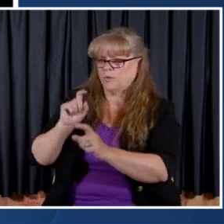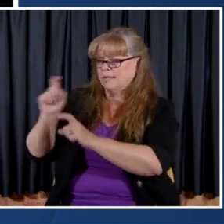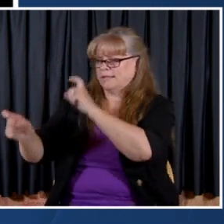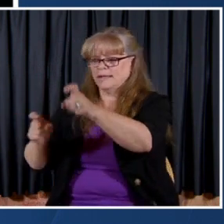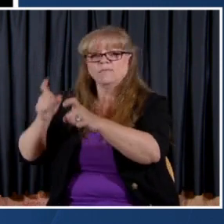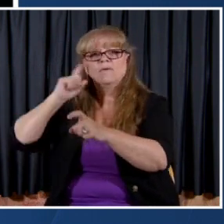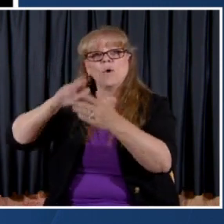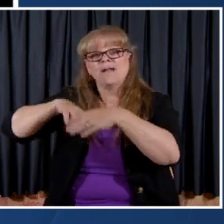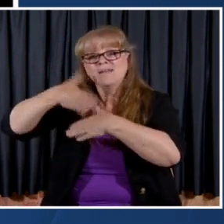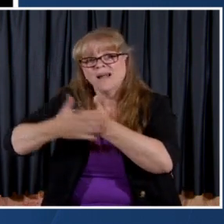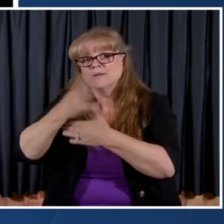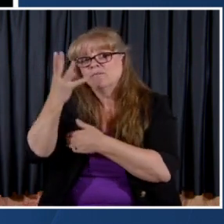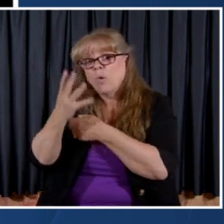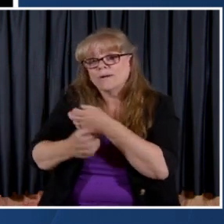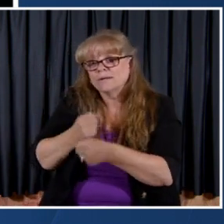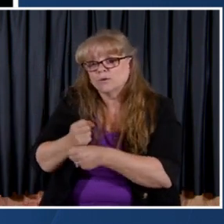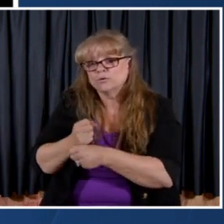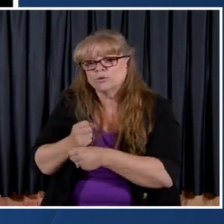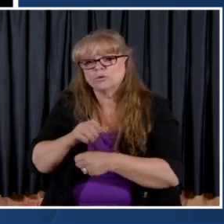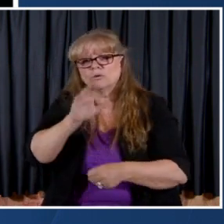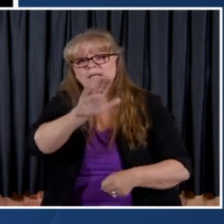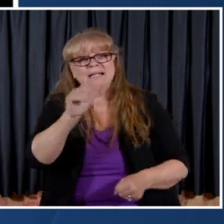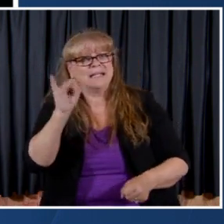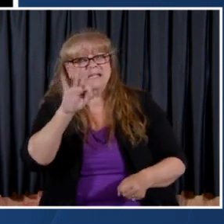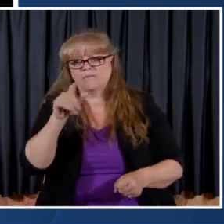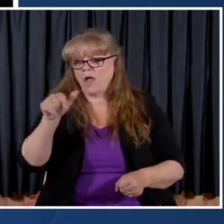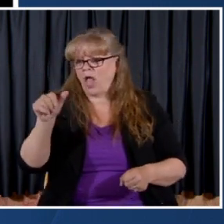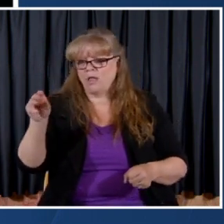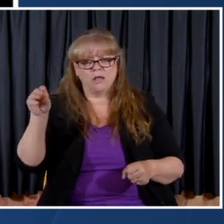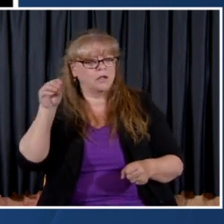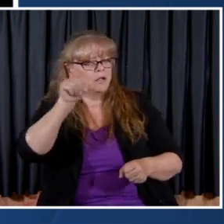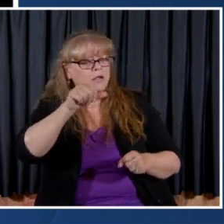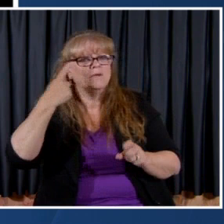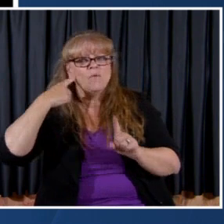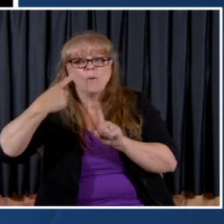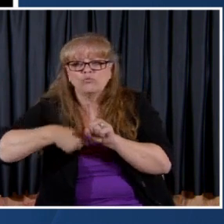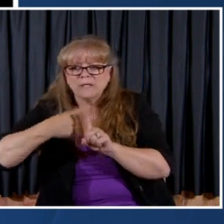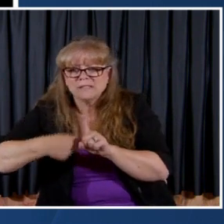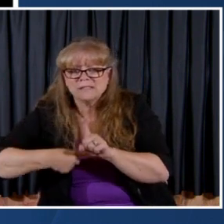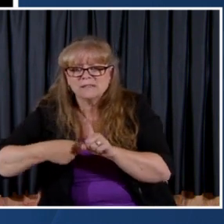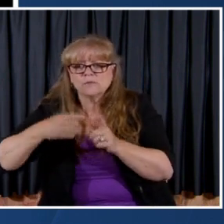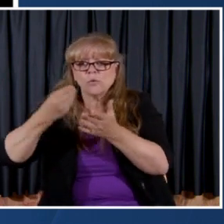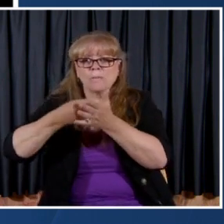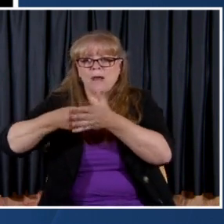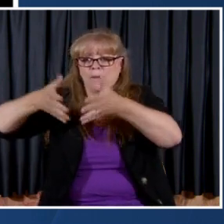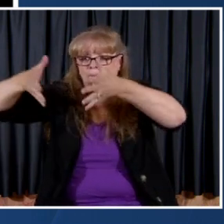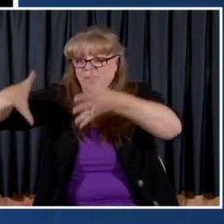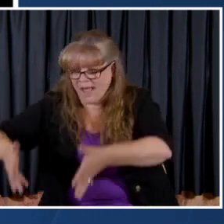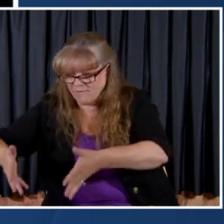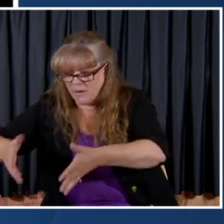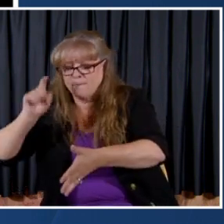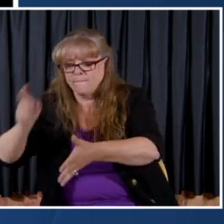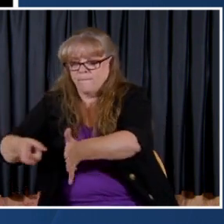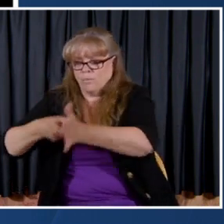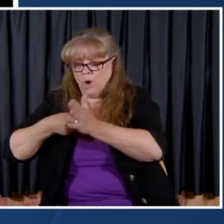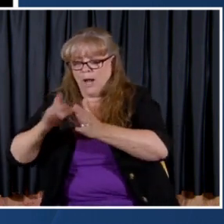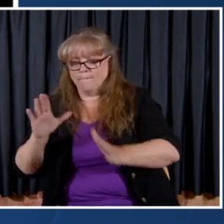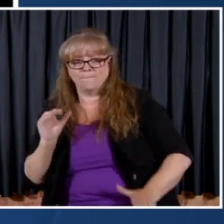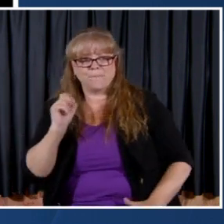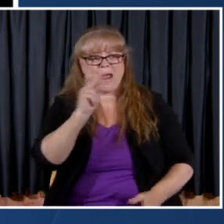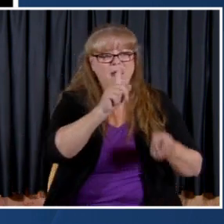them. I'm wondering if you have any concerns about that. That means that a lot of that money won't end up helping